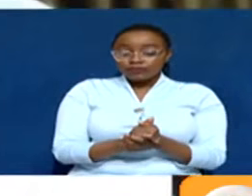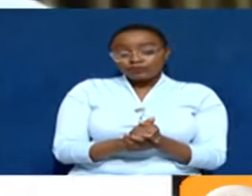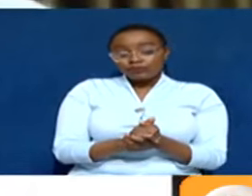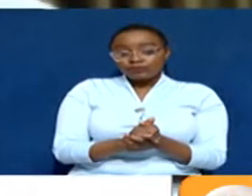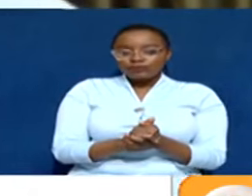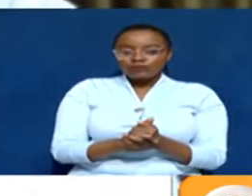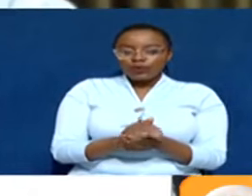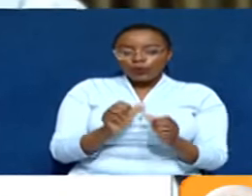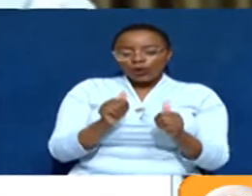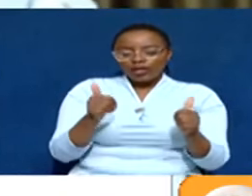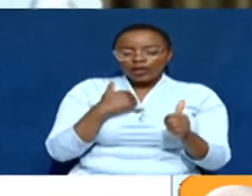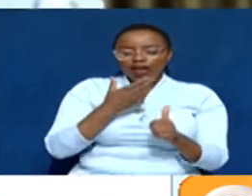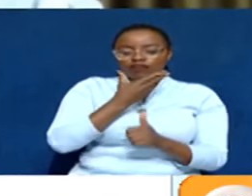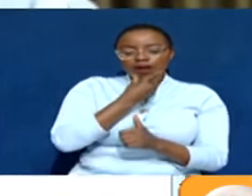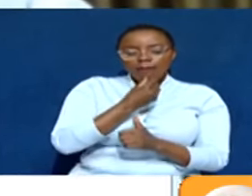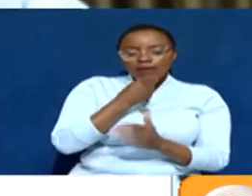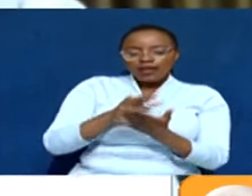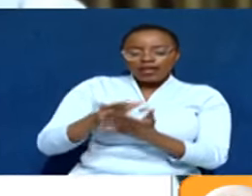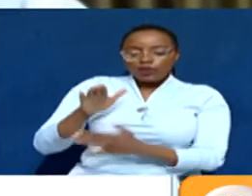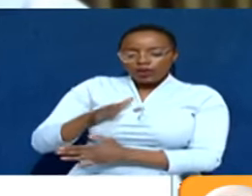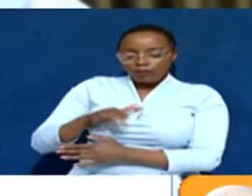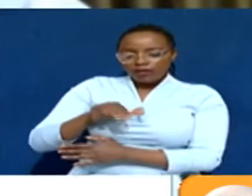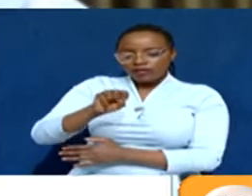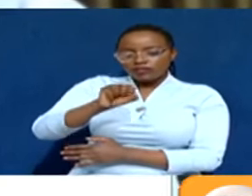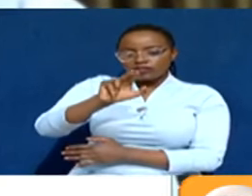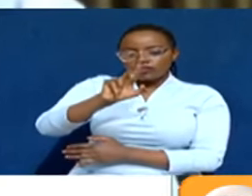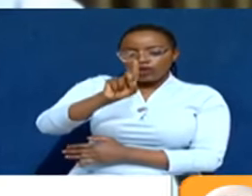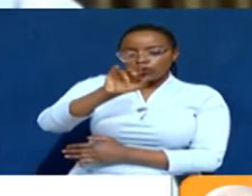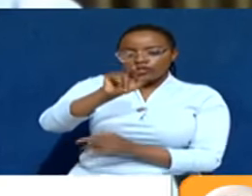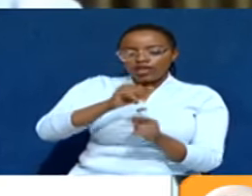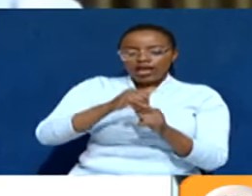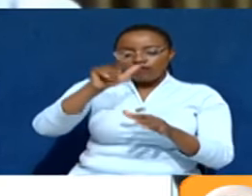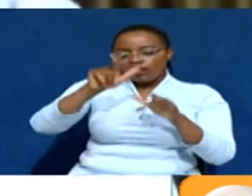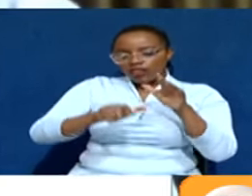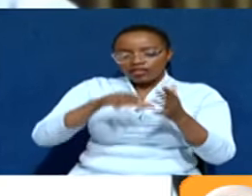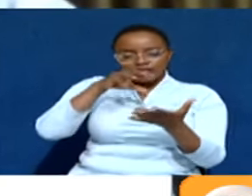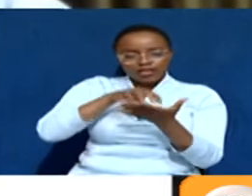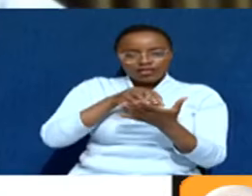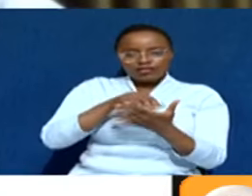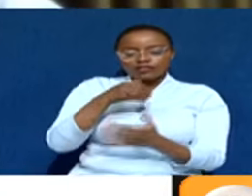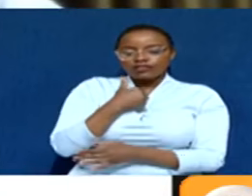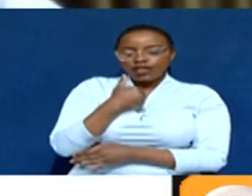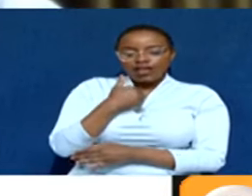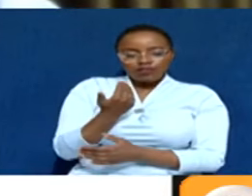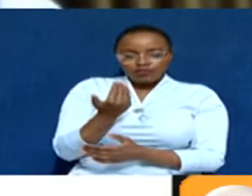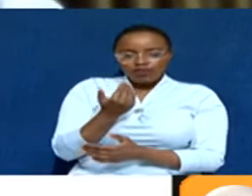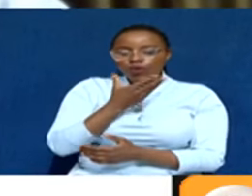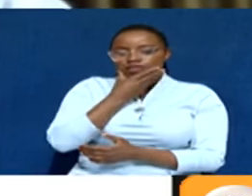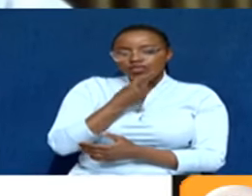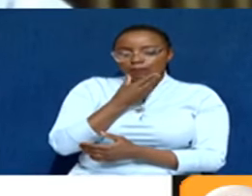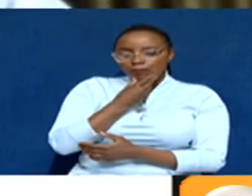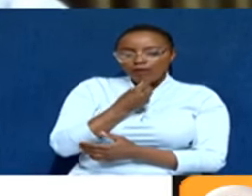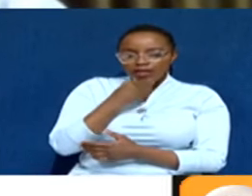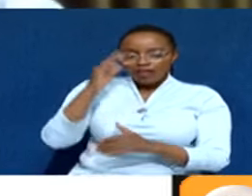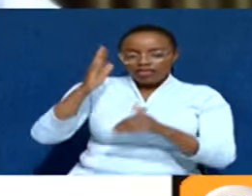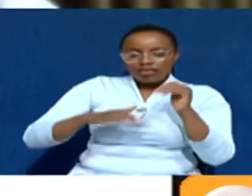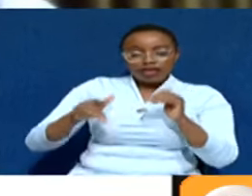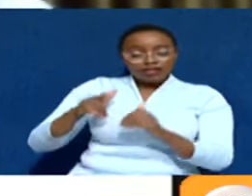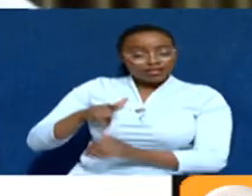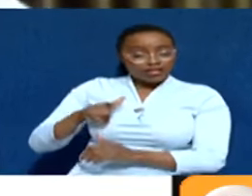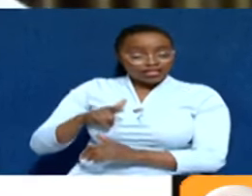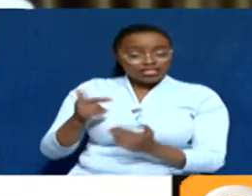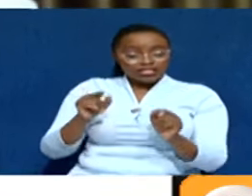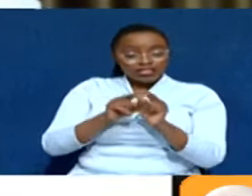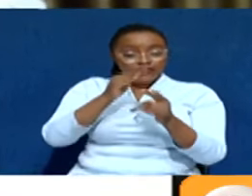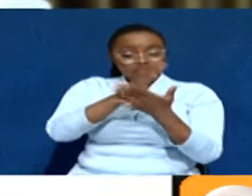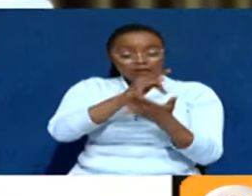Jeff, we have both men and women in Saudi Arabia. We have lesser cases on men than ladies,